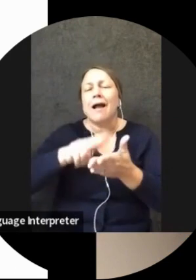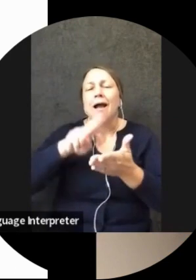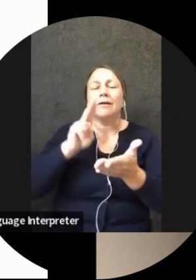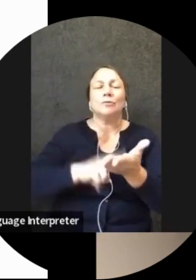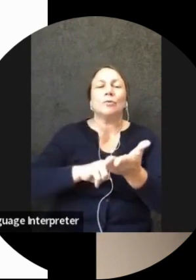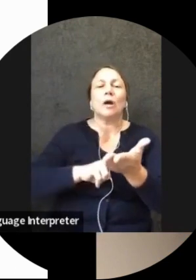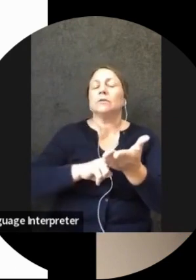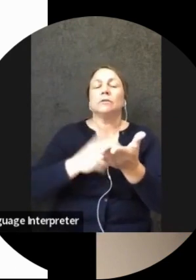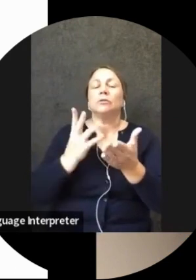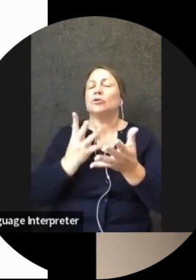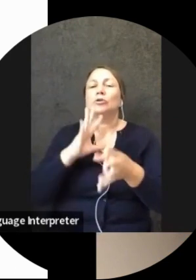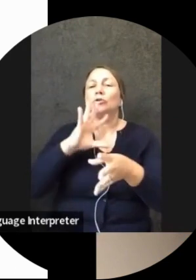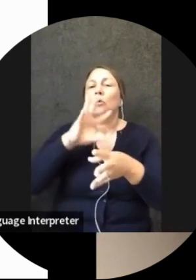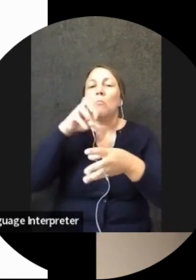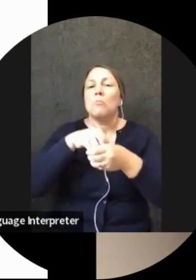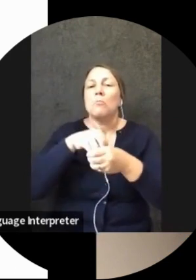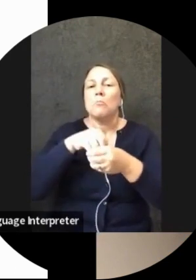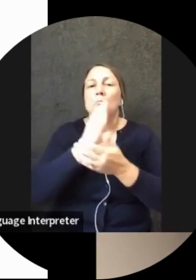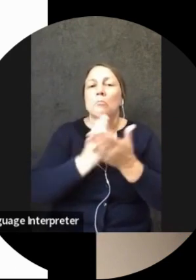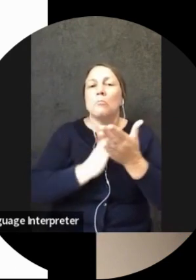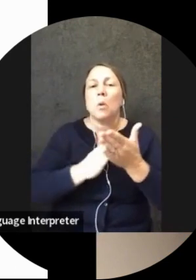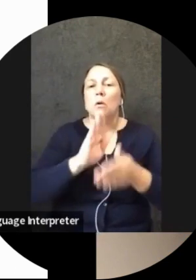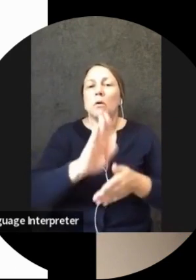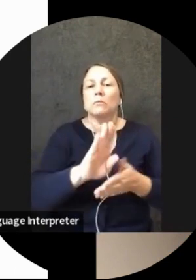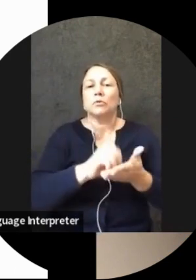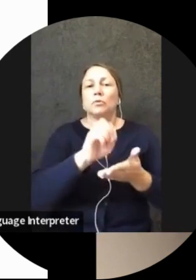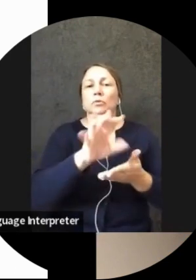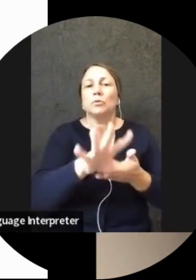student's IEP or 504 plan.